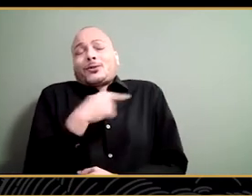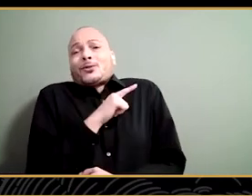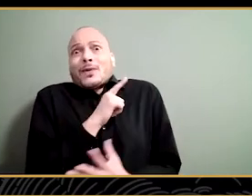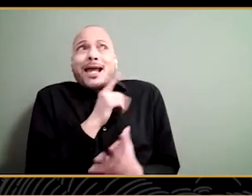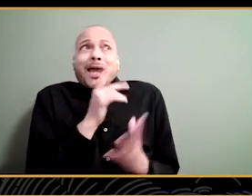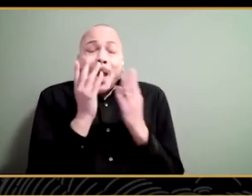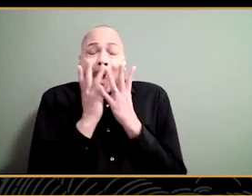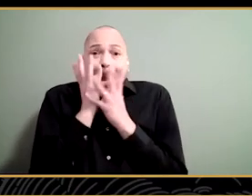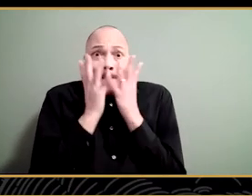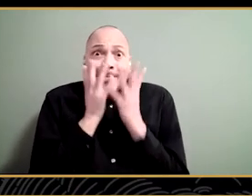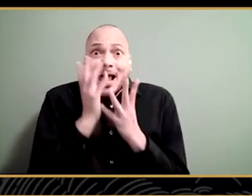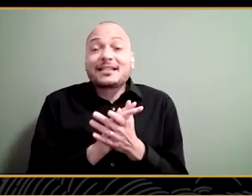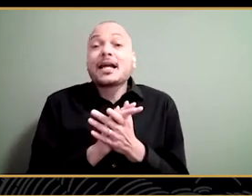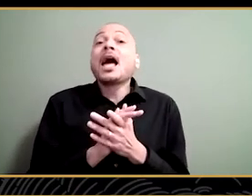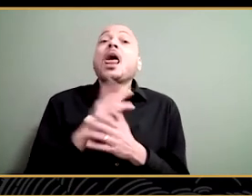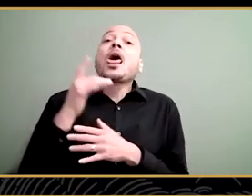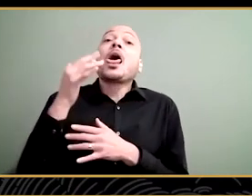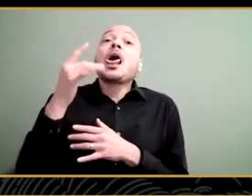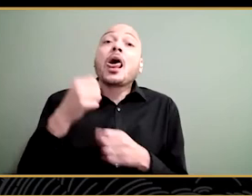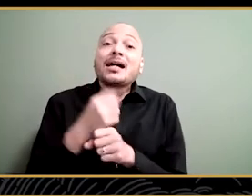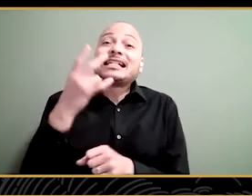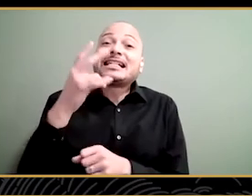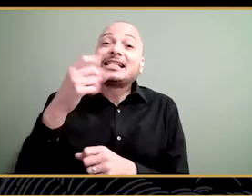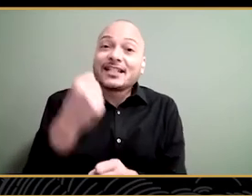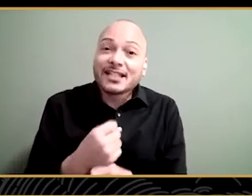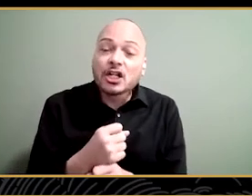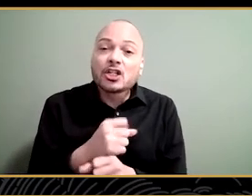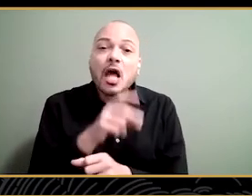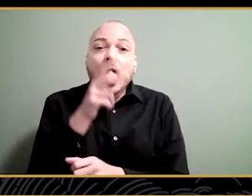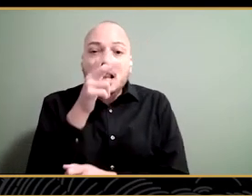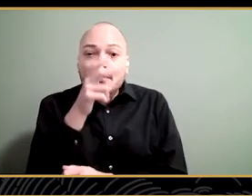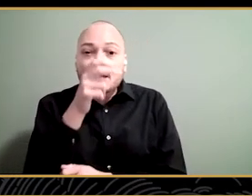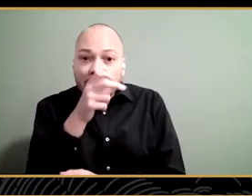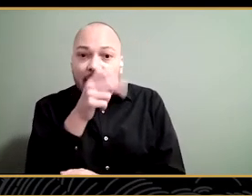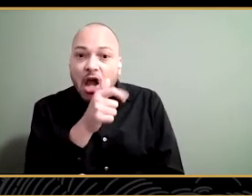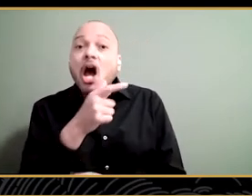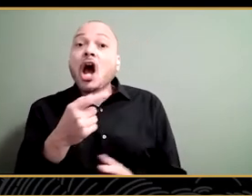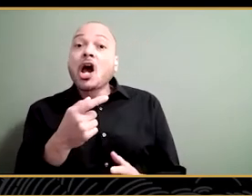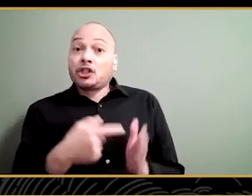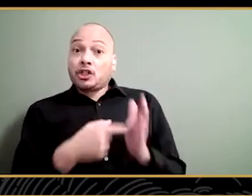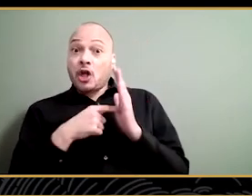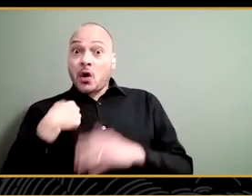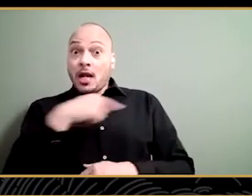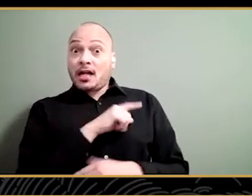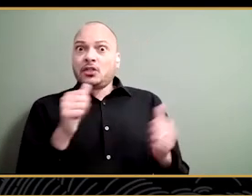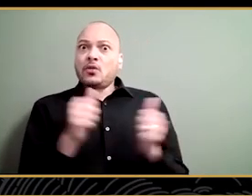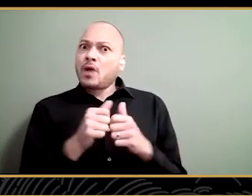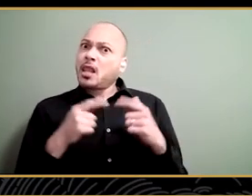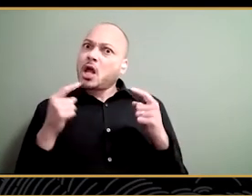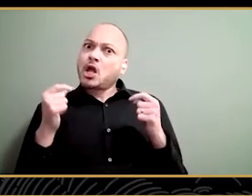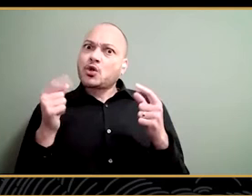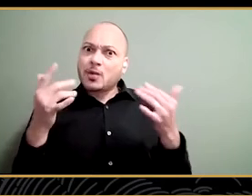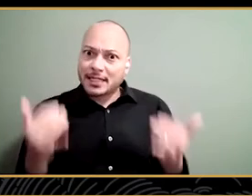Every 17 years, the cicadas rasped a kind of warning, showed us with increasing urgency the